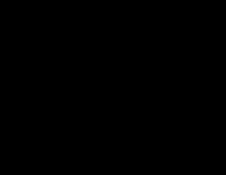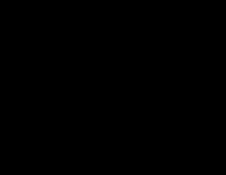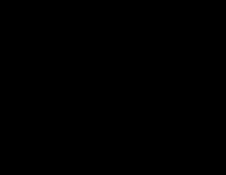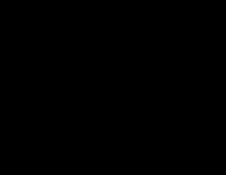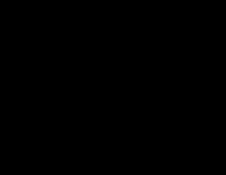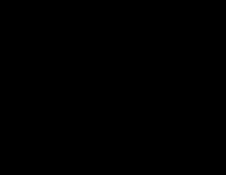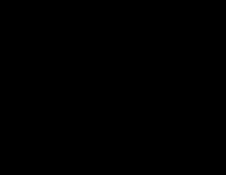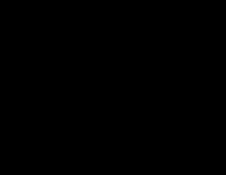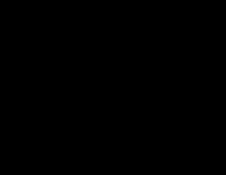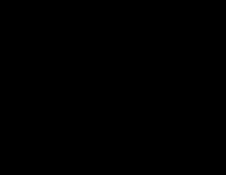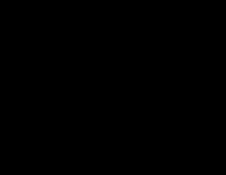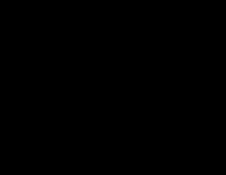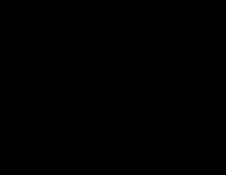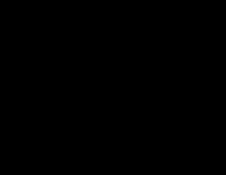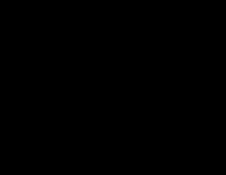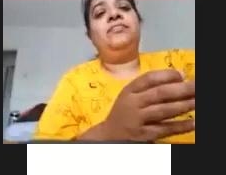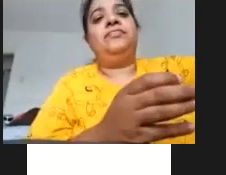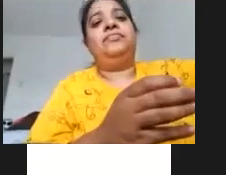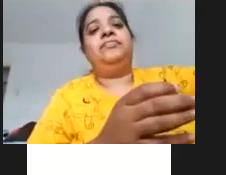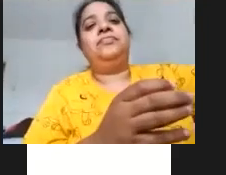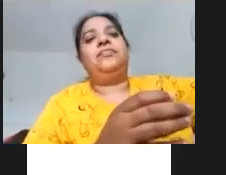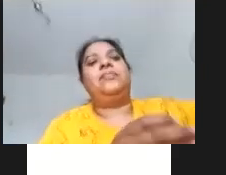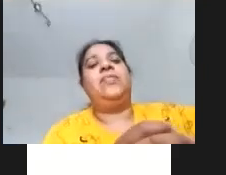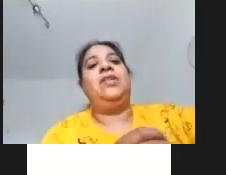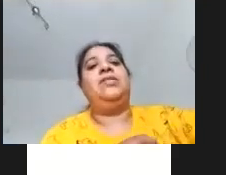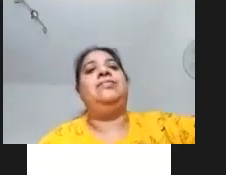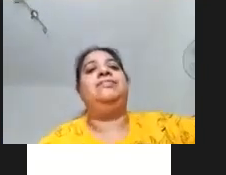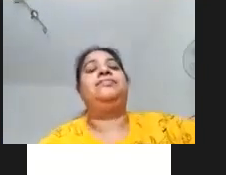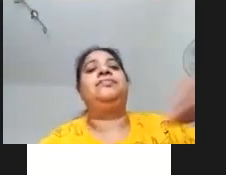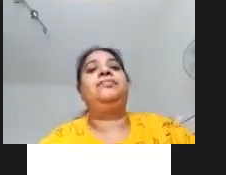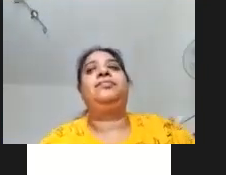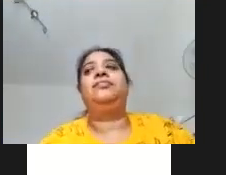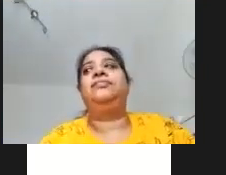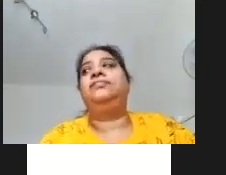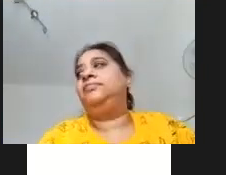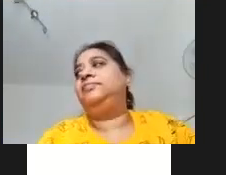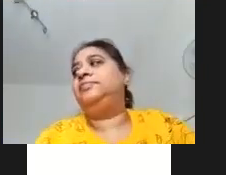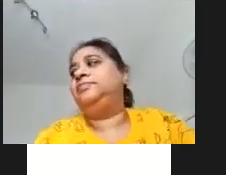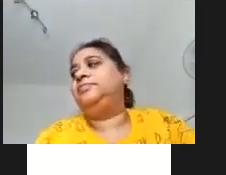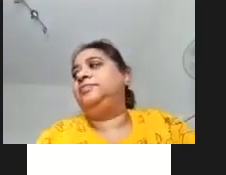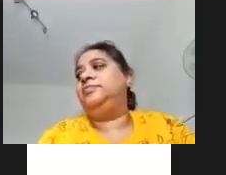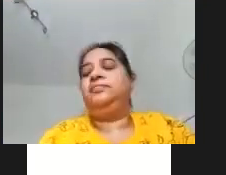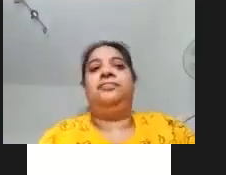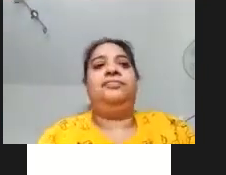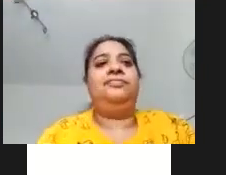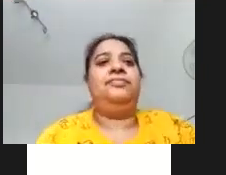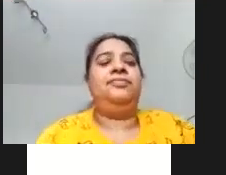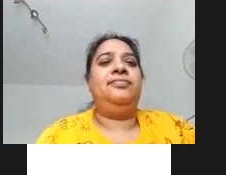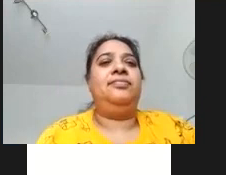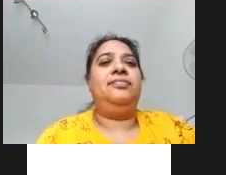minds. And some people think that this is a turning point in race relations, but we've had protests